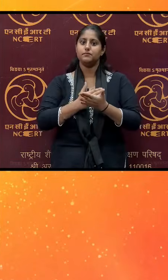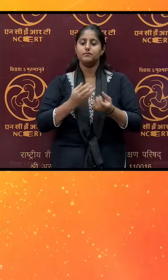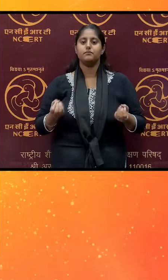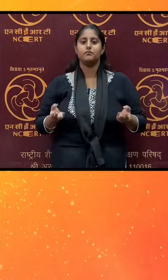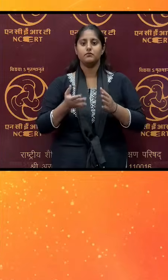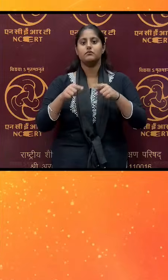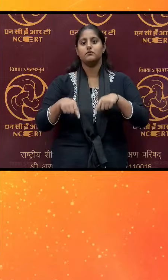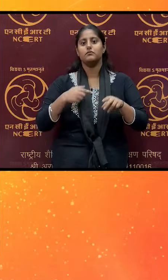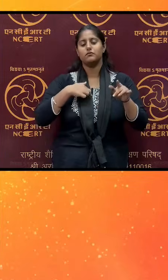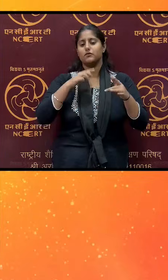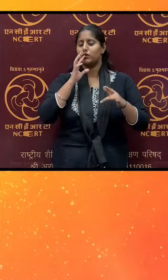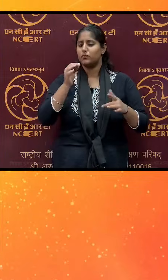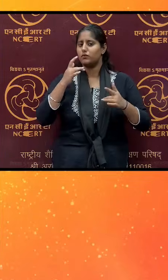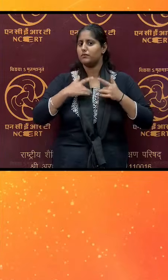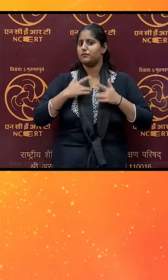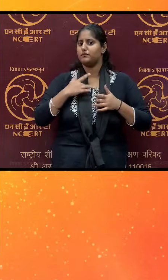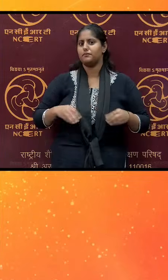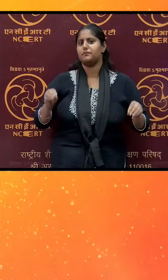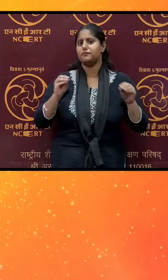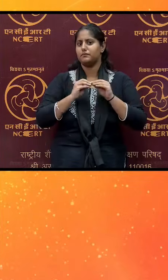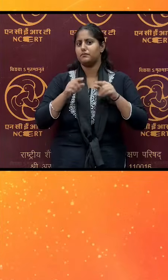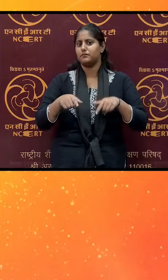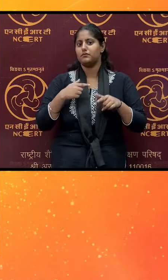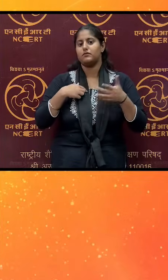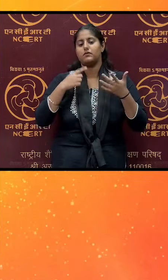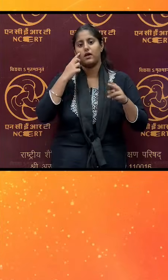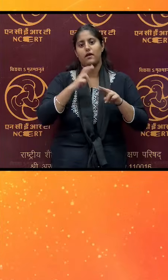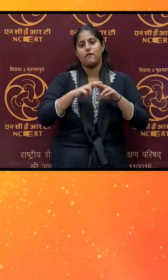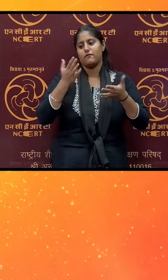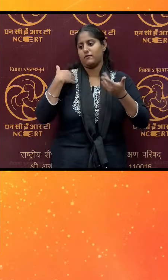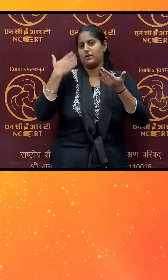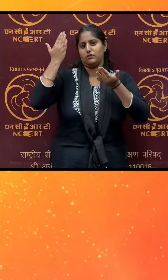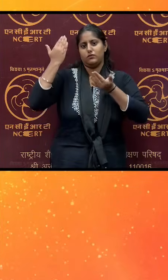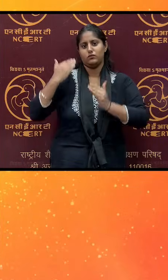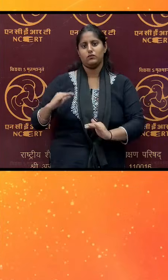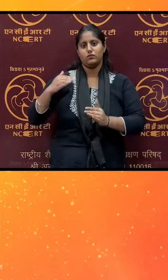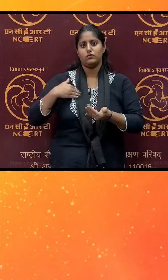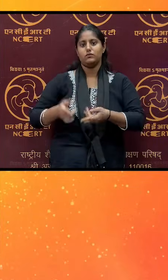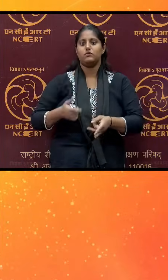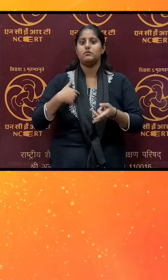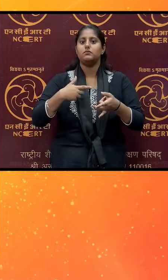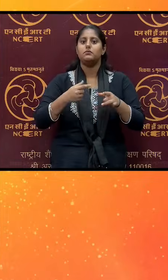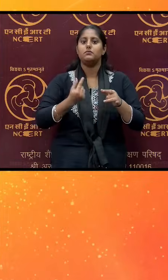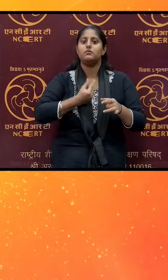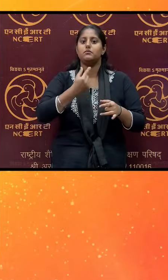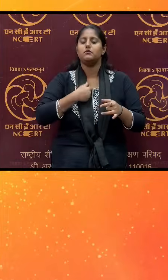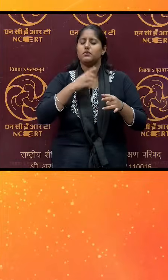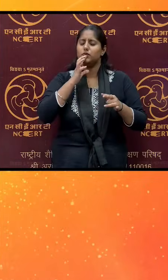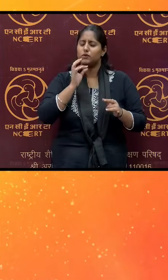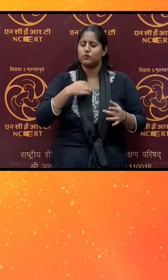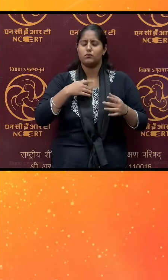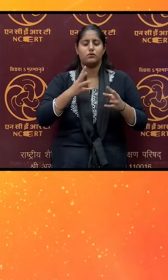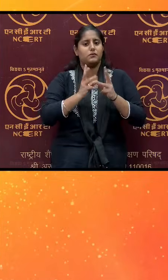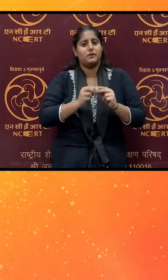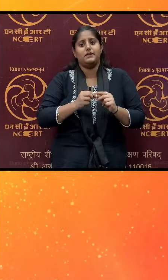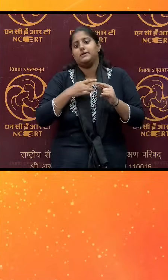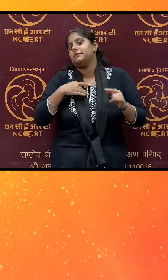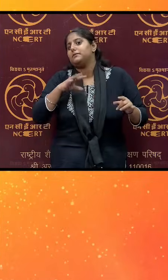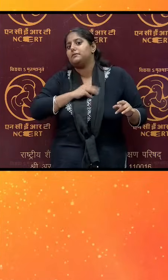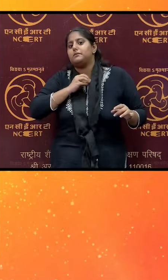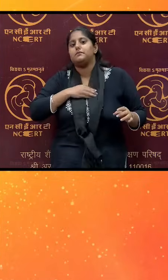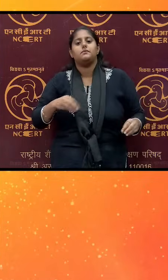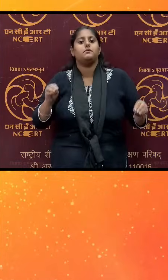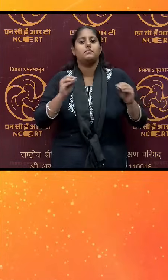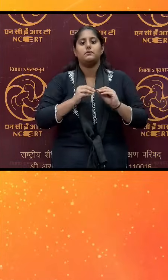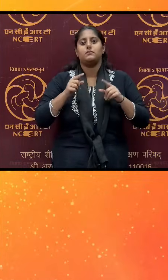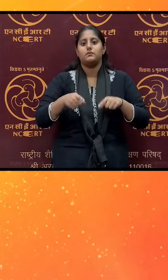I am very excited because when I was very small, I used to have a fear with mathematics subject. But as